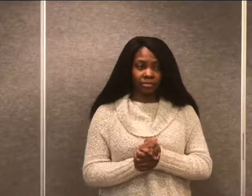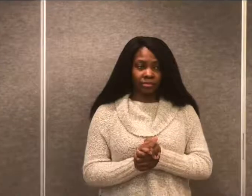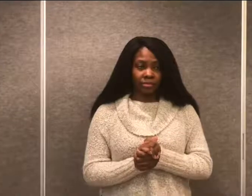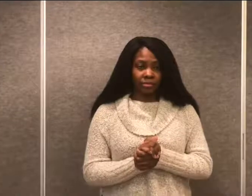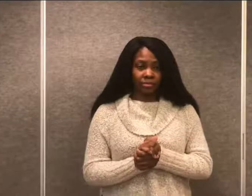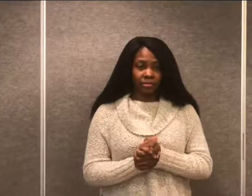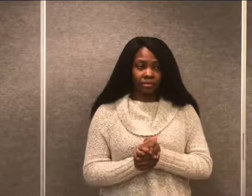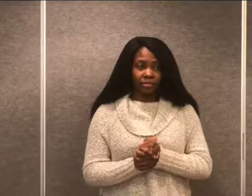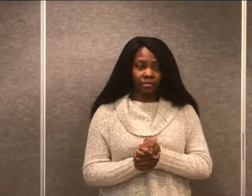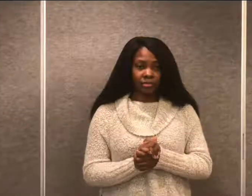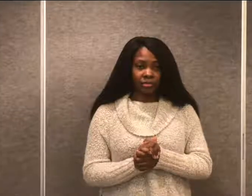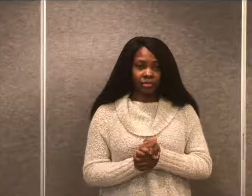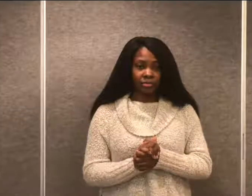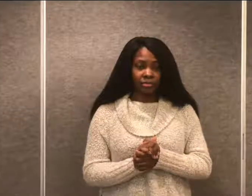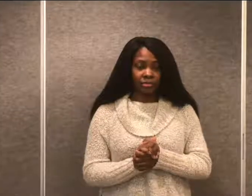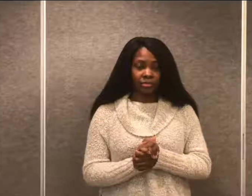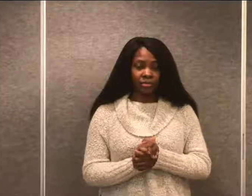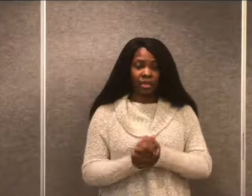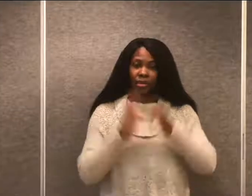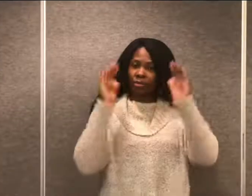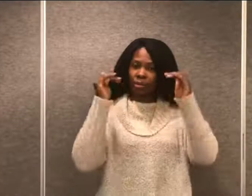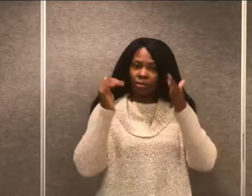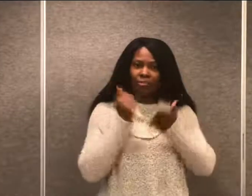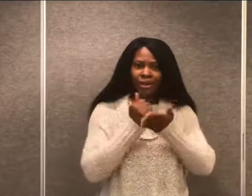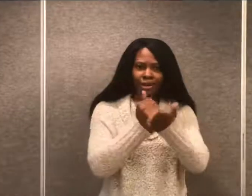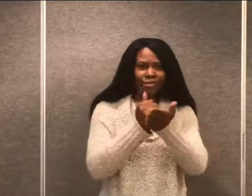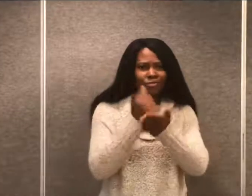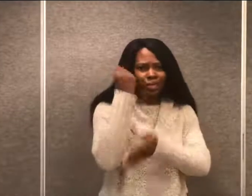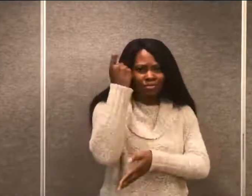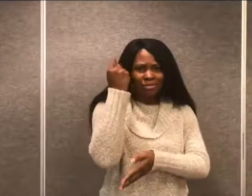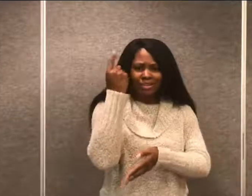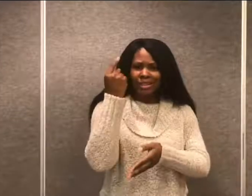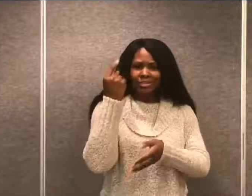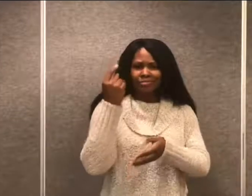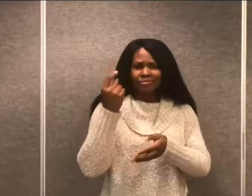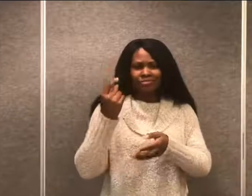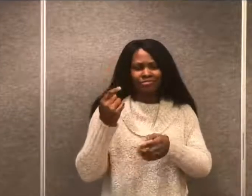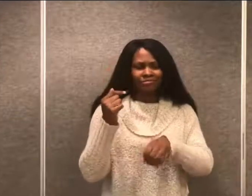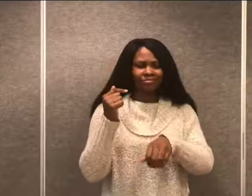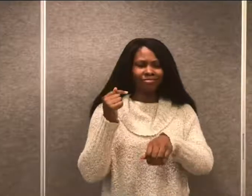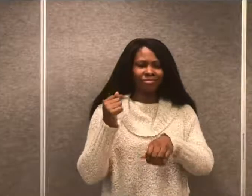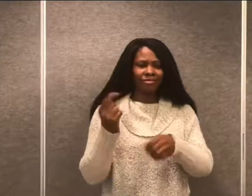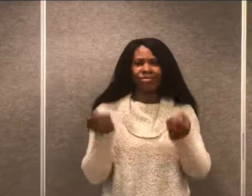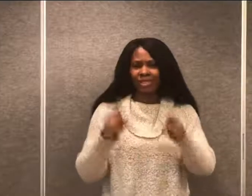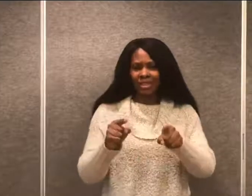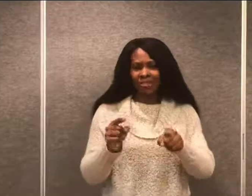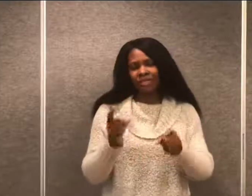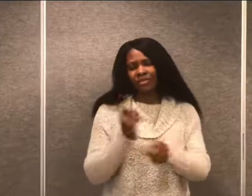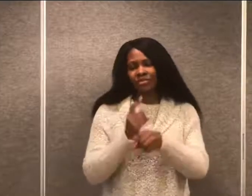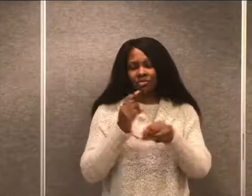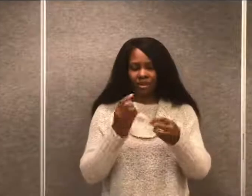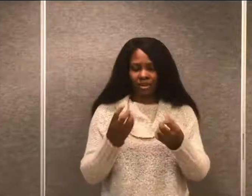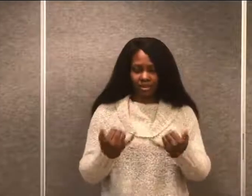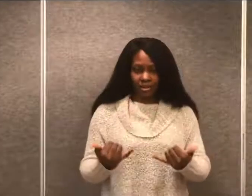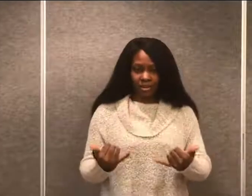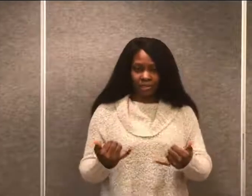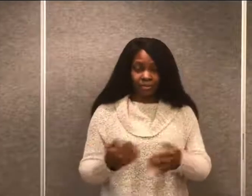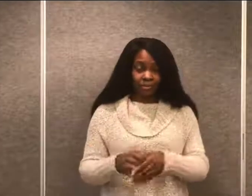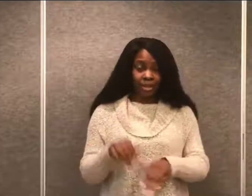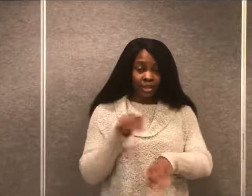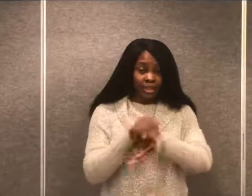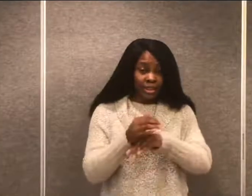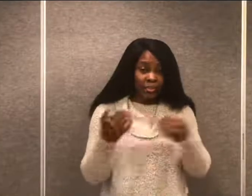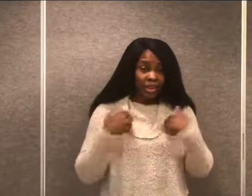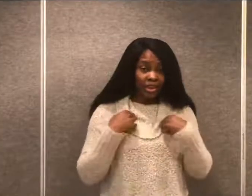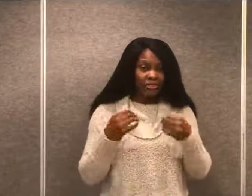helps you to navigate through these uncertain times. So again, thank everyone for joining us. Tonight we have special guests